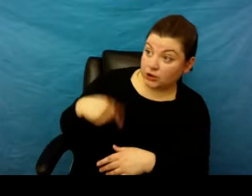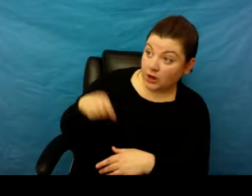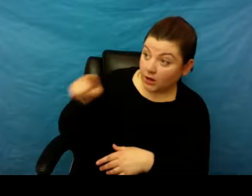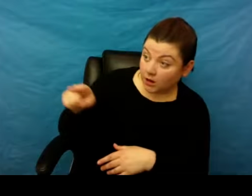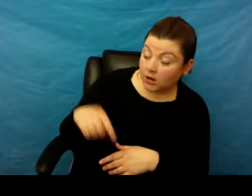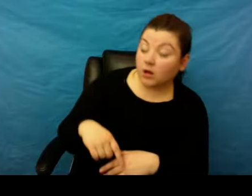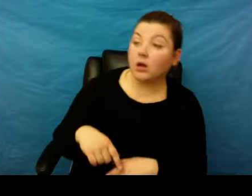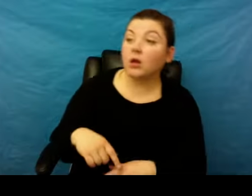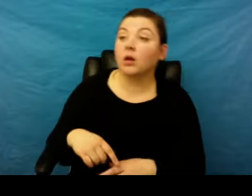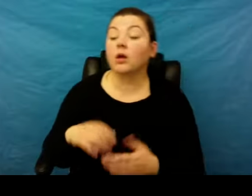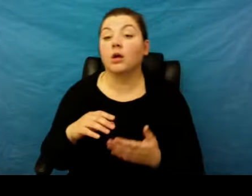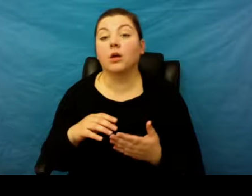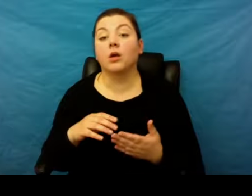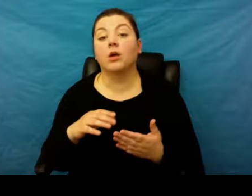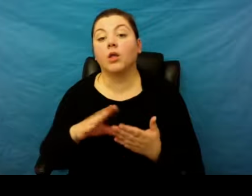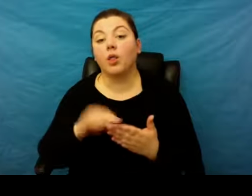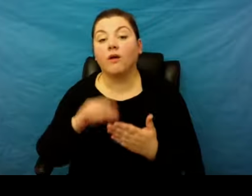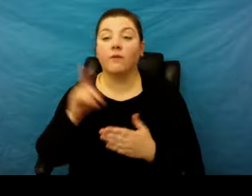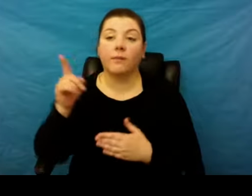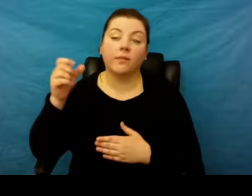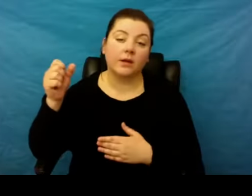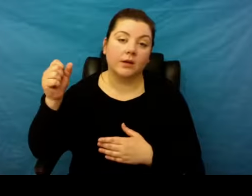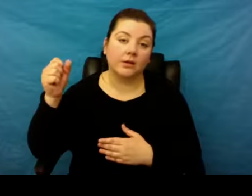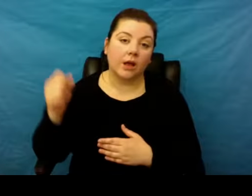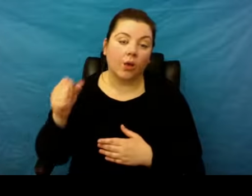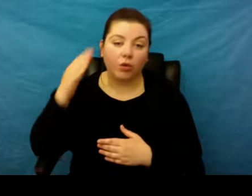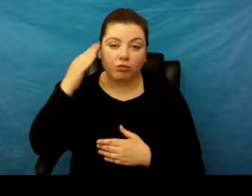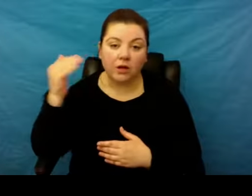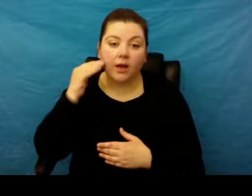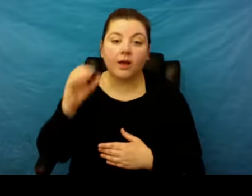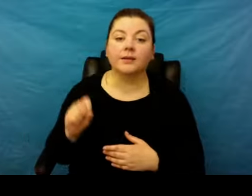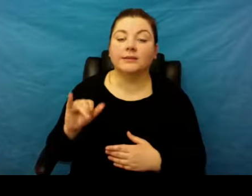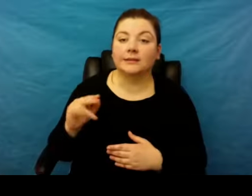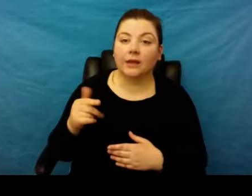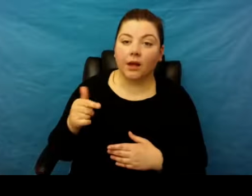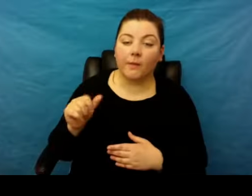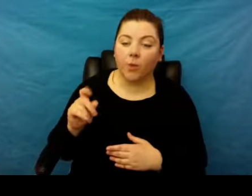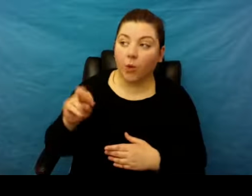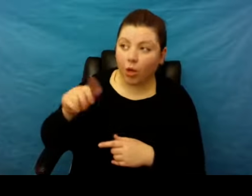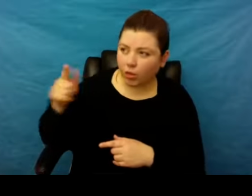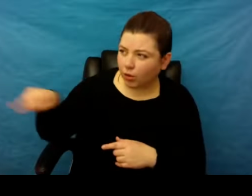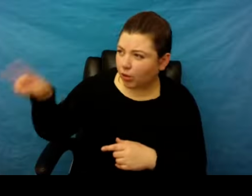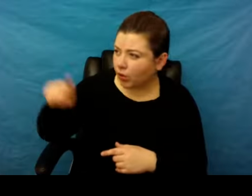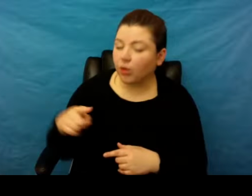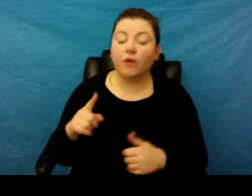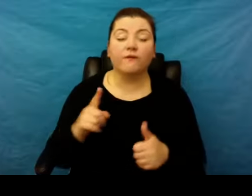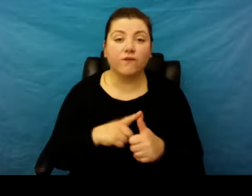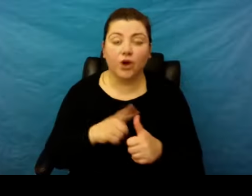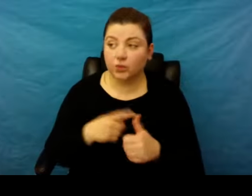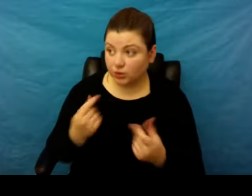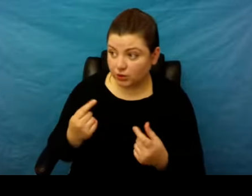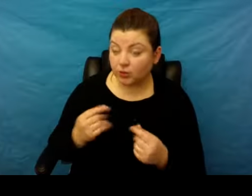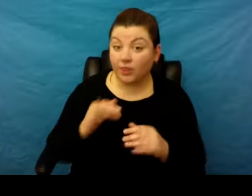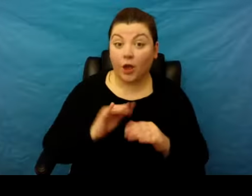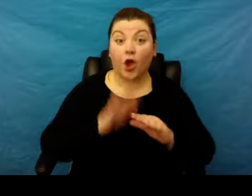from Singapore, the experience from South Korea, is that the first thing you do is you flatten the curve.